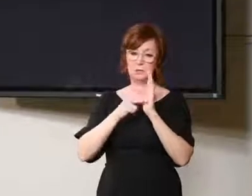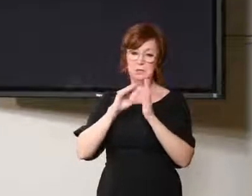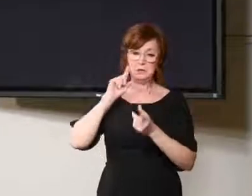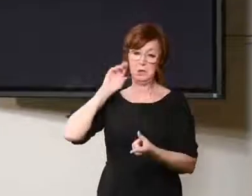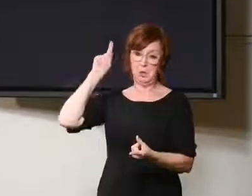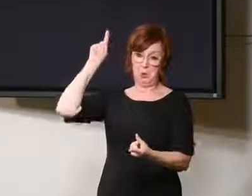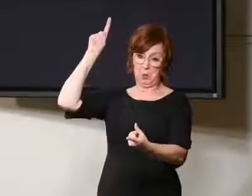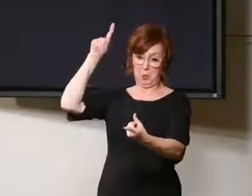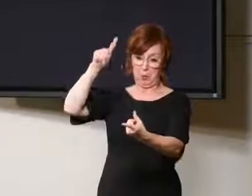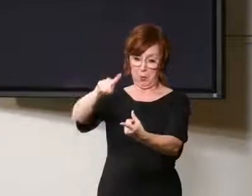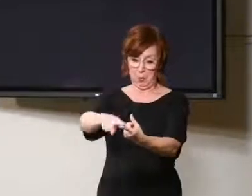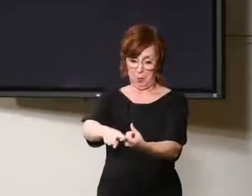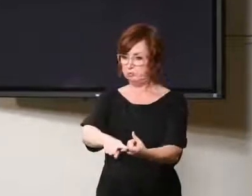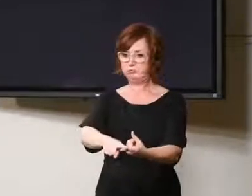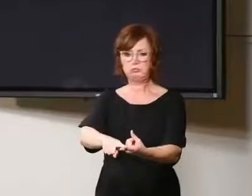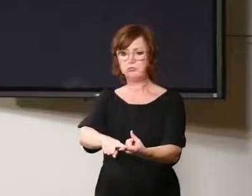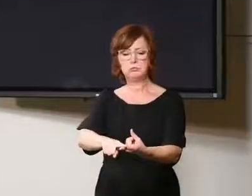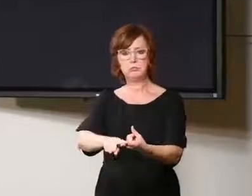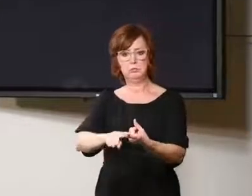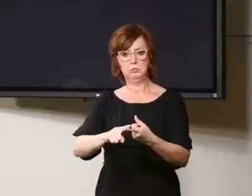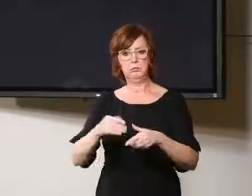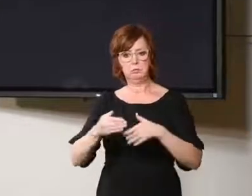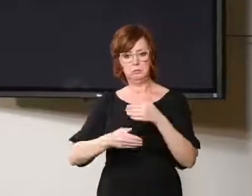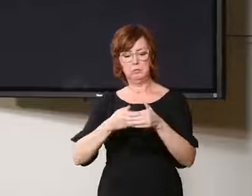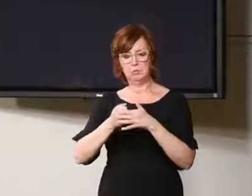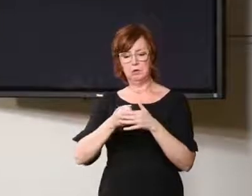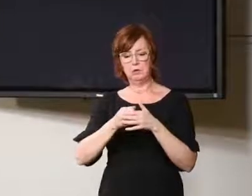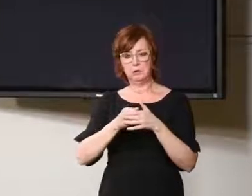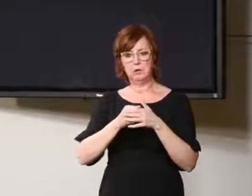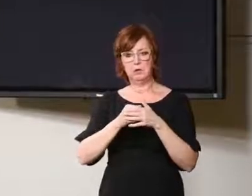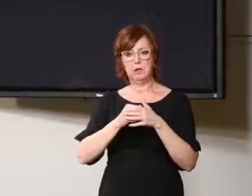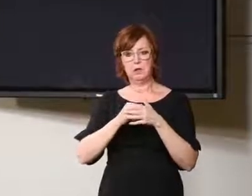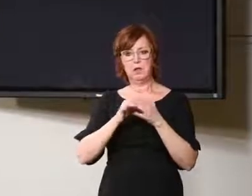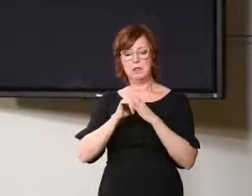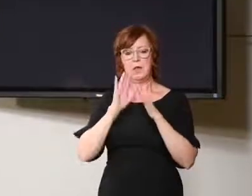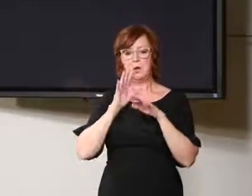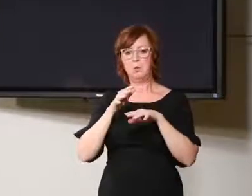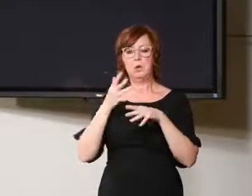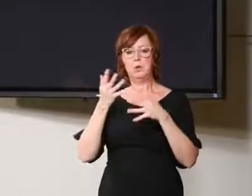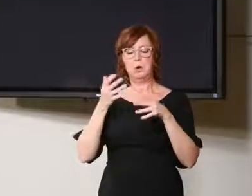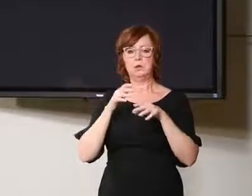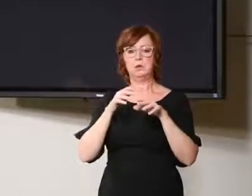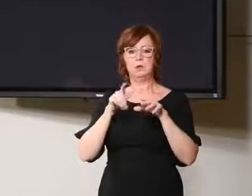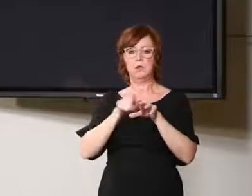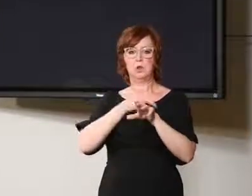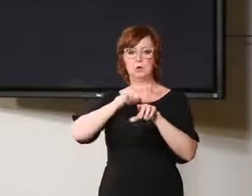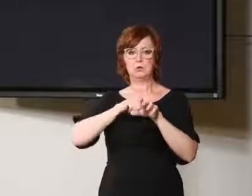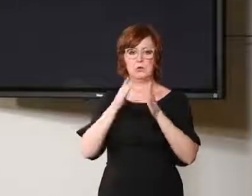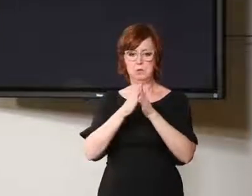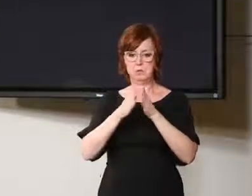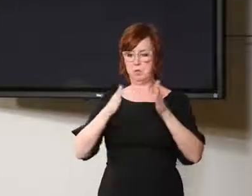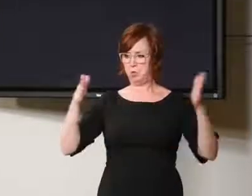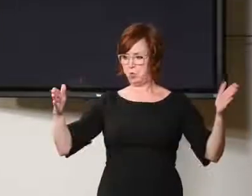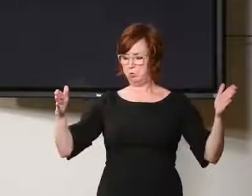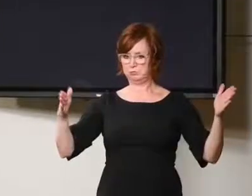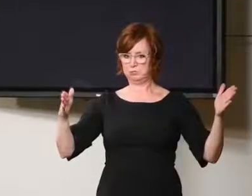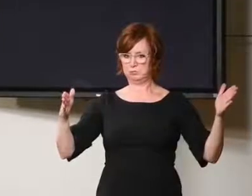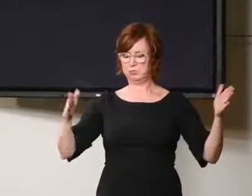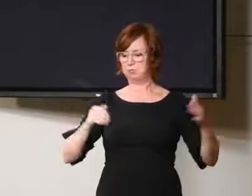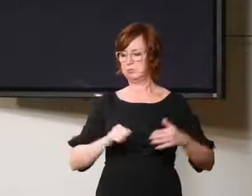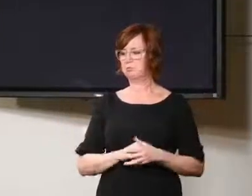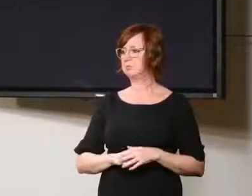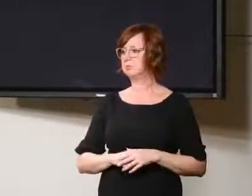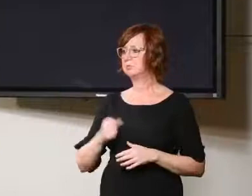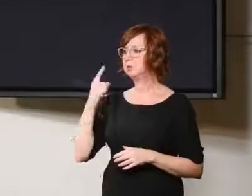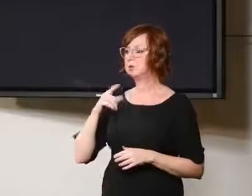not reduce, in fact, the overall number of cases. It just is going to spread them out over a longer period of time. There's two numbers that I watch,